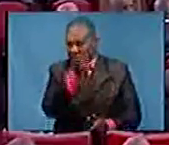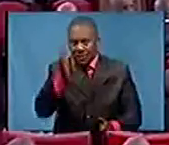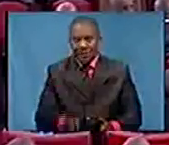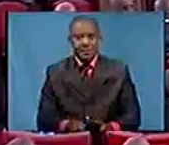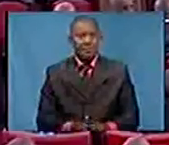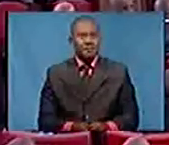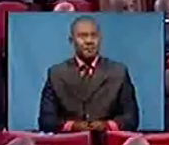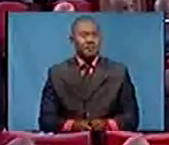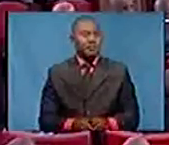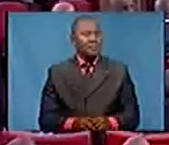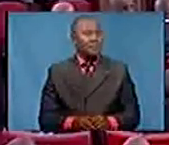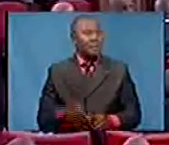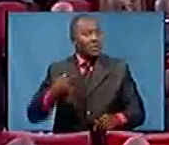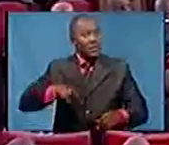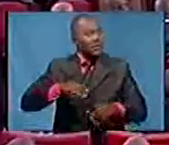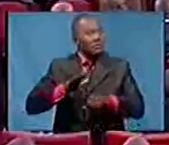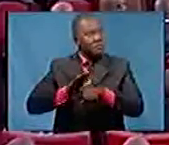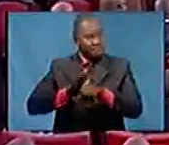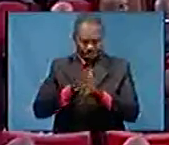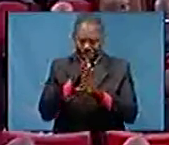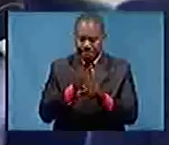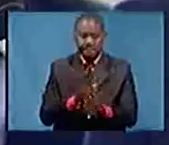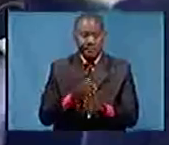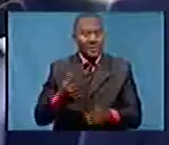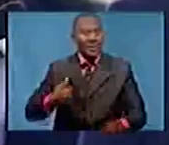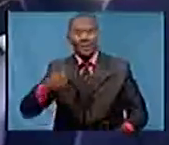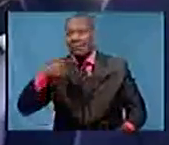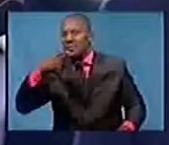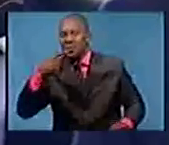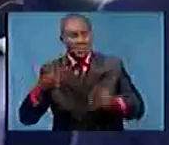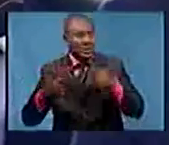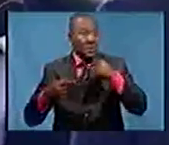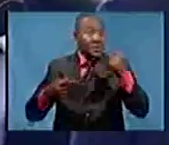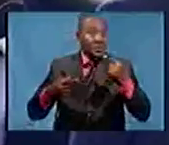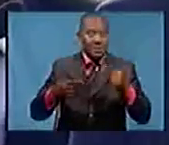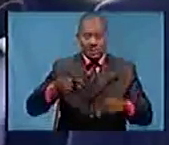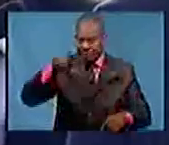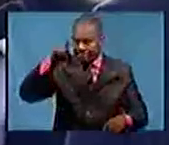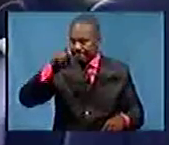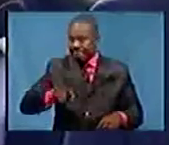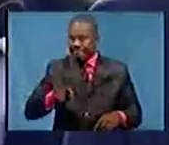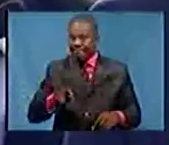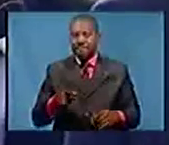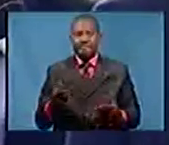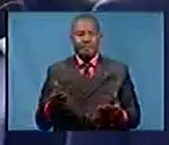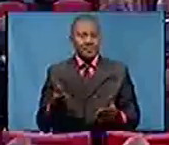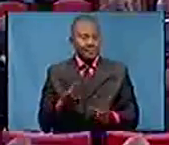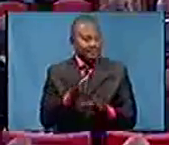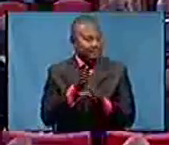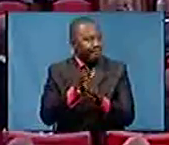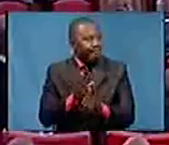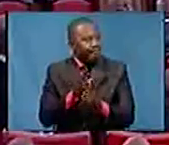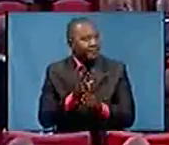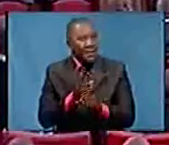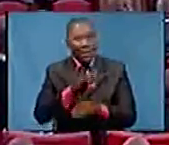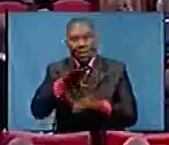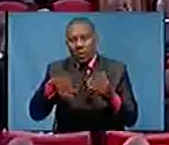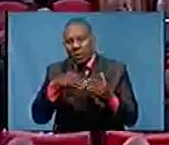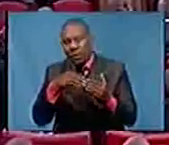our utterances must be very, very We must be careful with all our